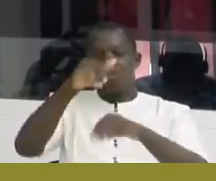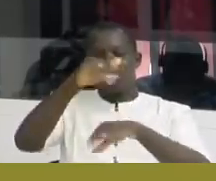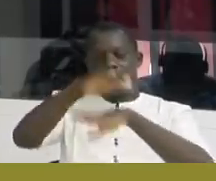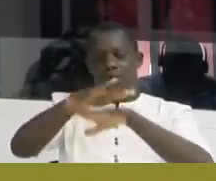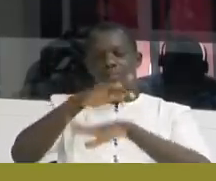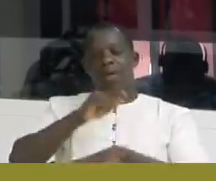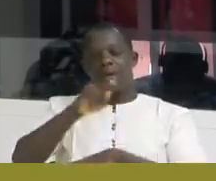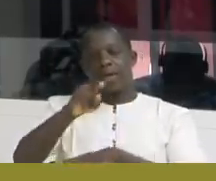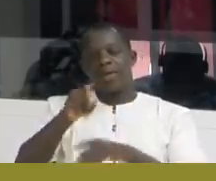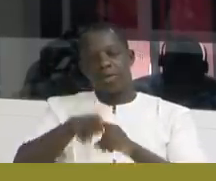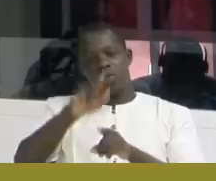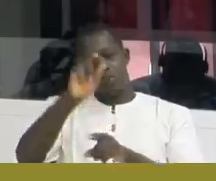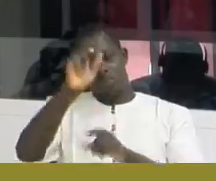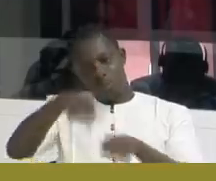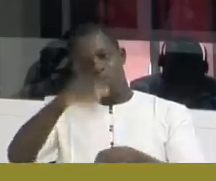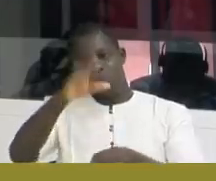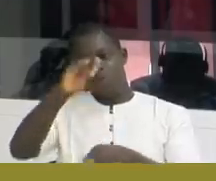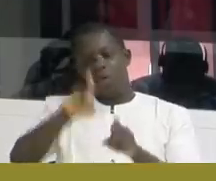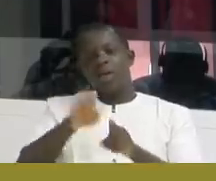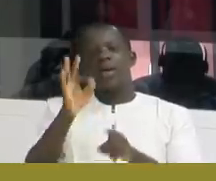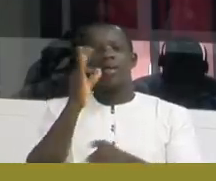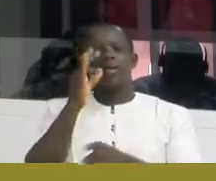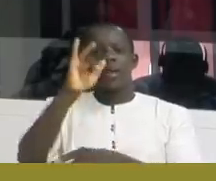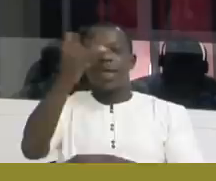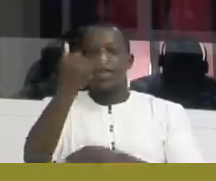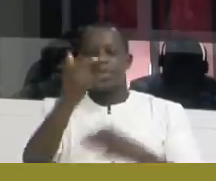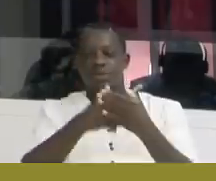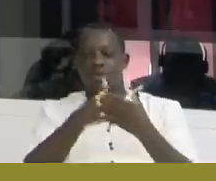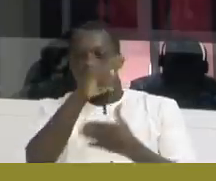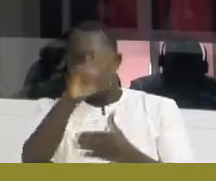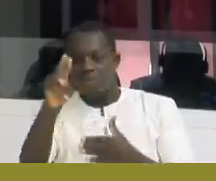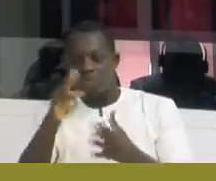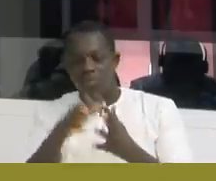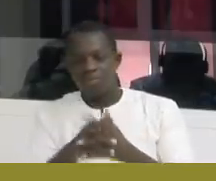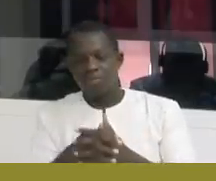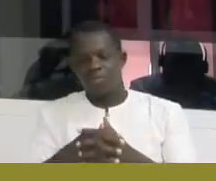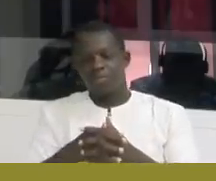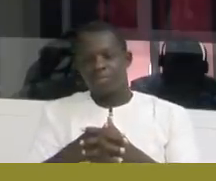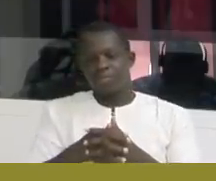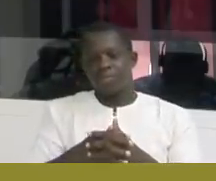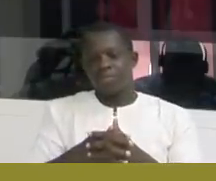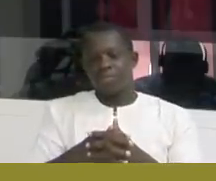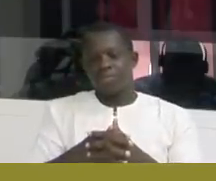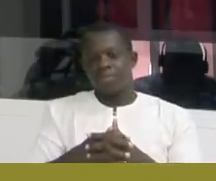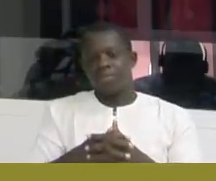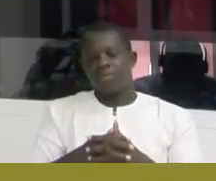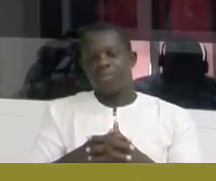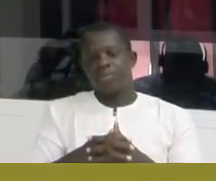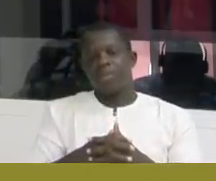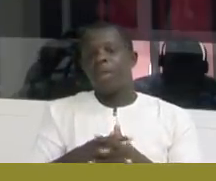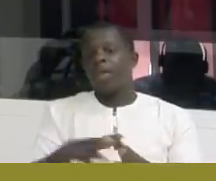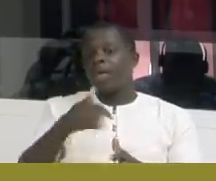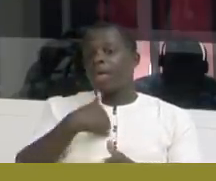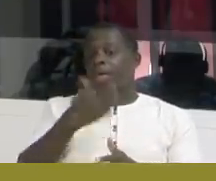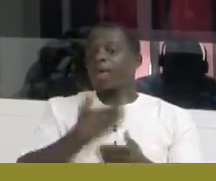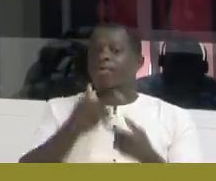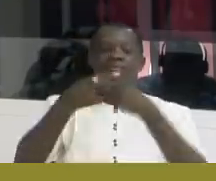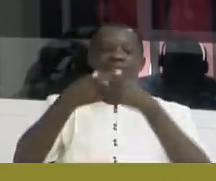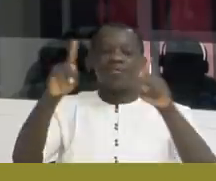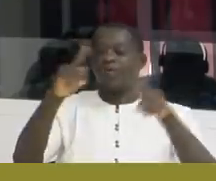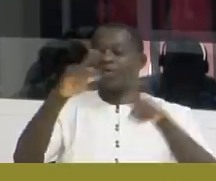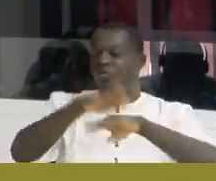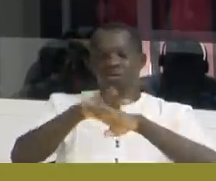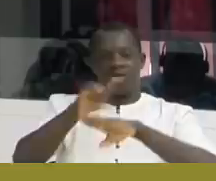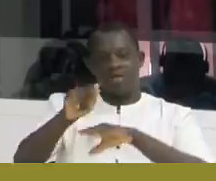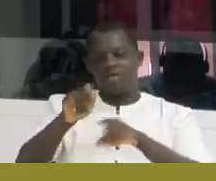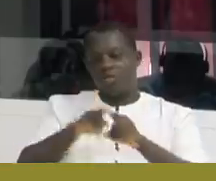yes or no. No, sir. That's really, I really do take exception to the fact that you would even put that proposition to